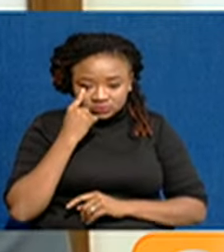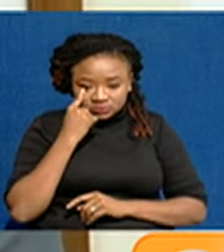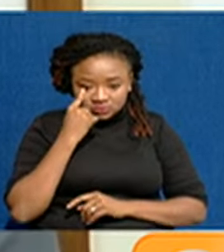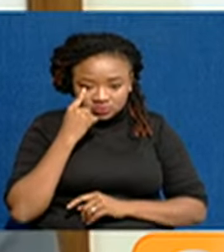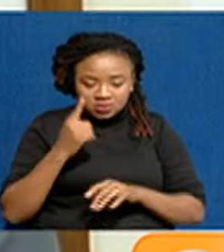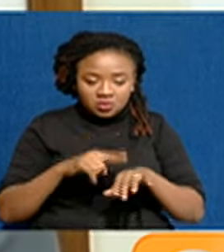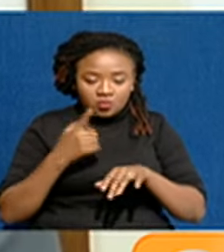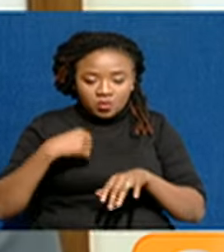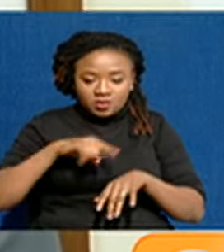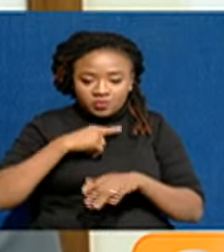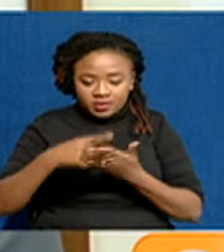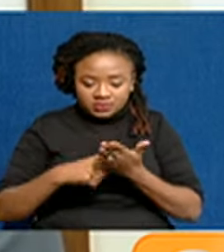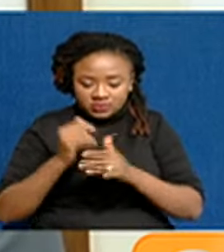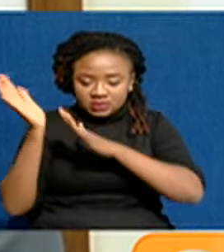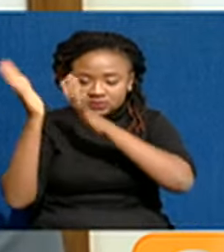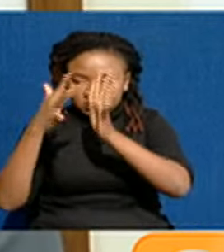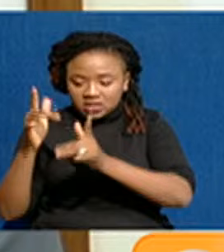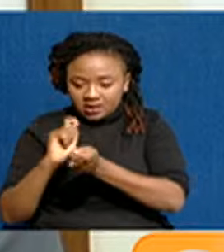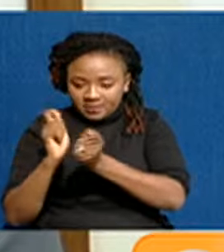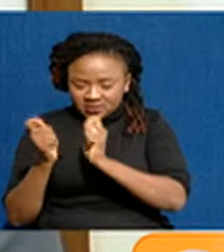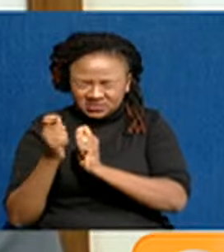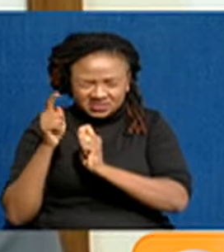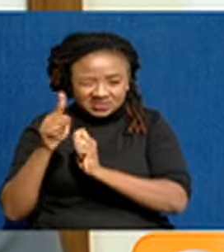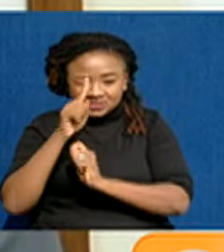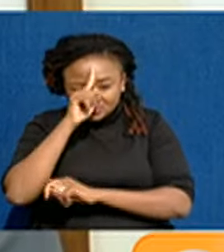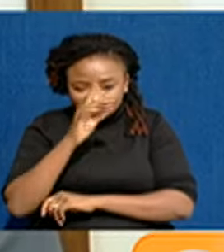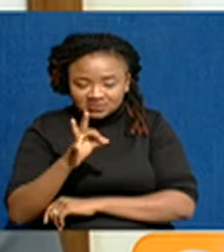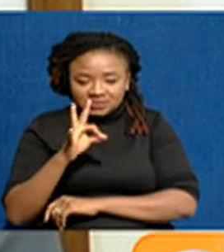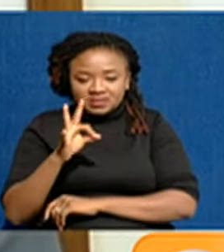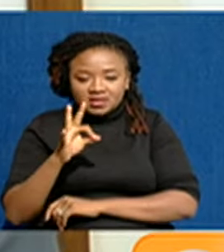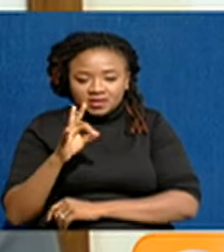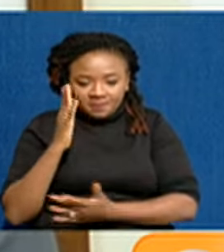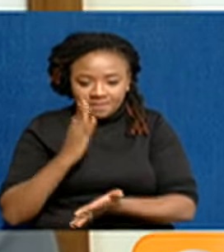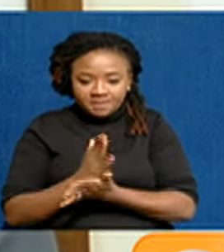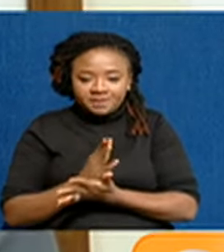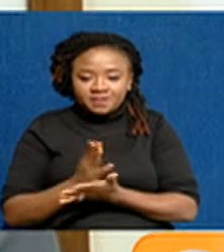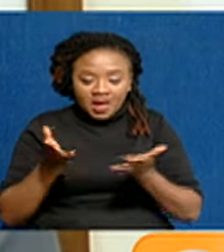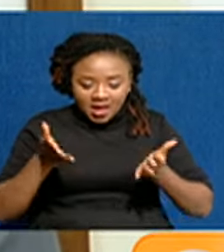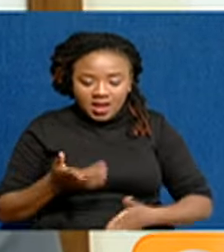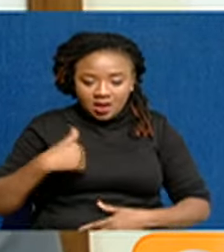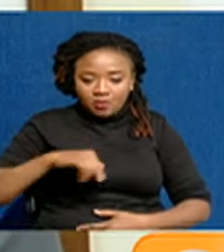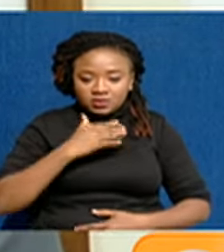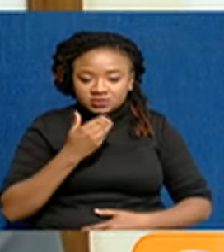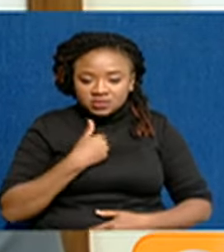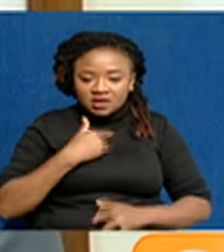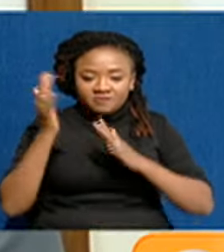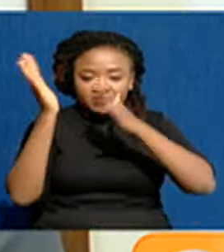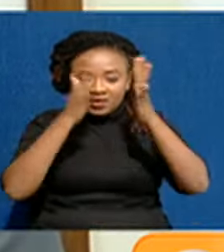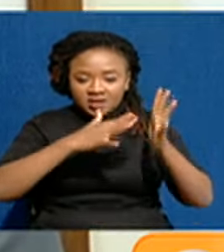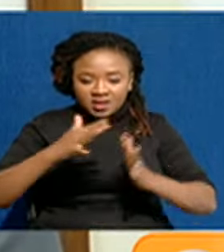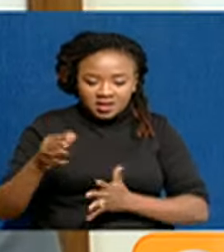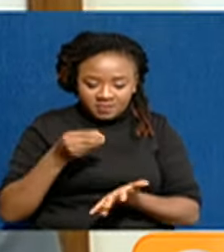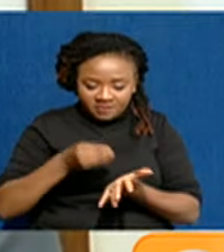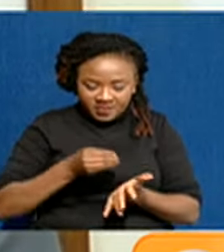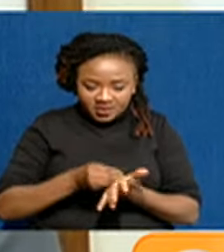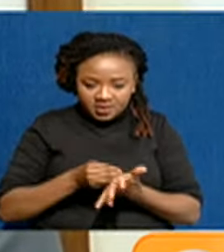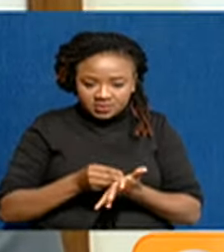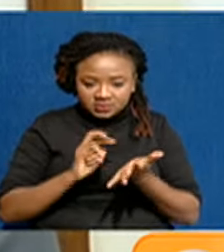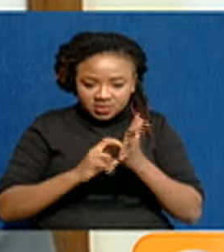real. So that we also now have climate financing, in terms of the effects, the after